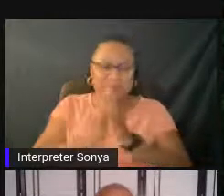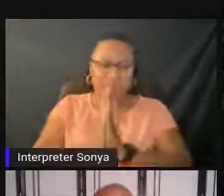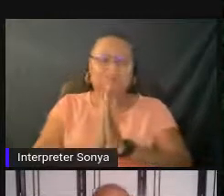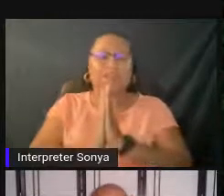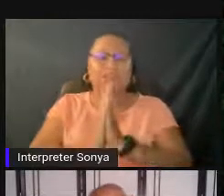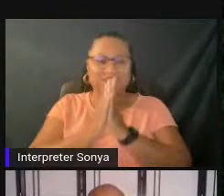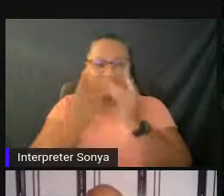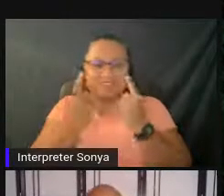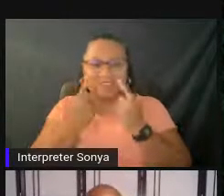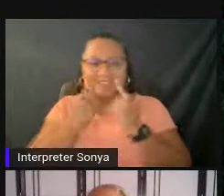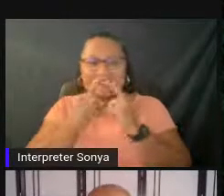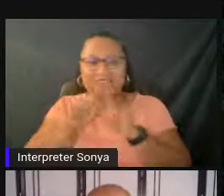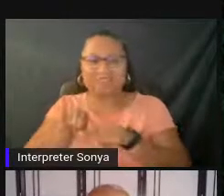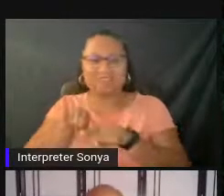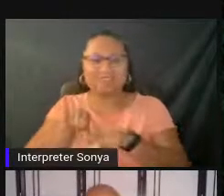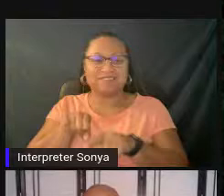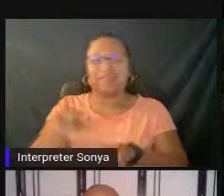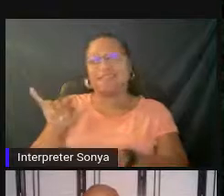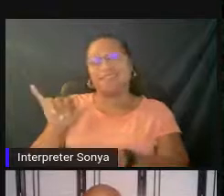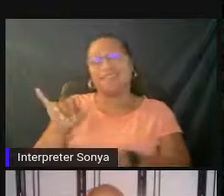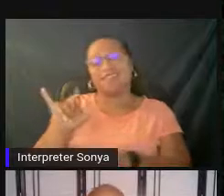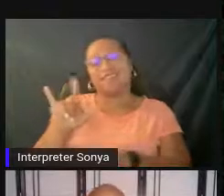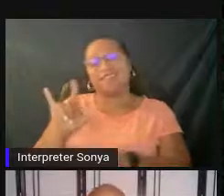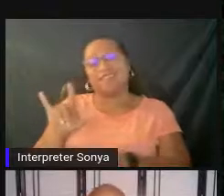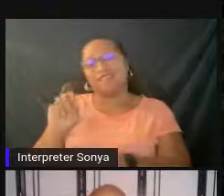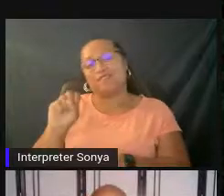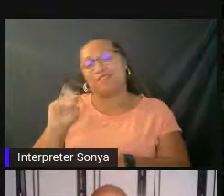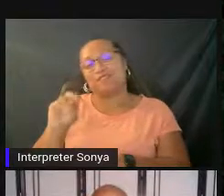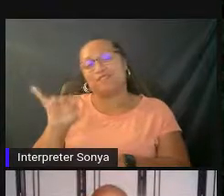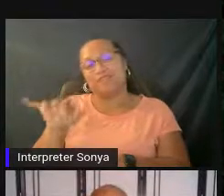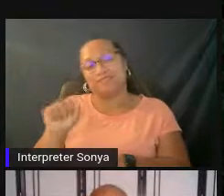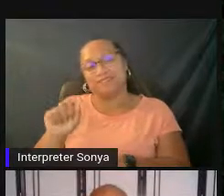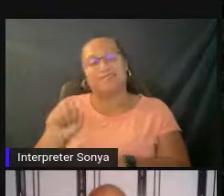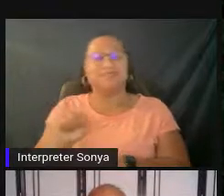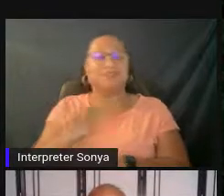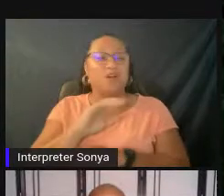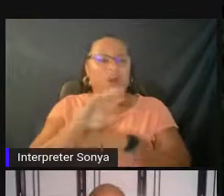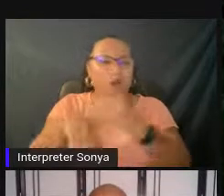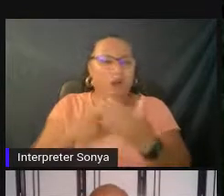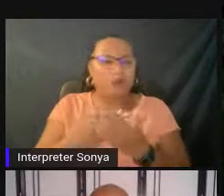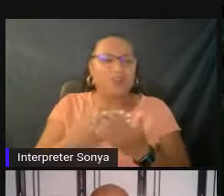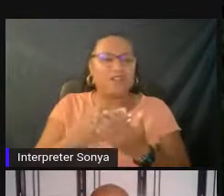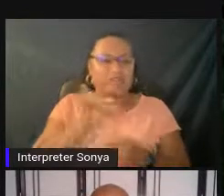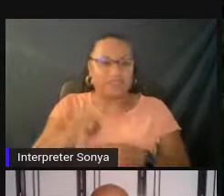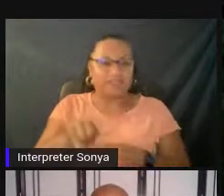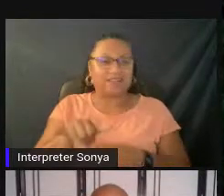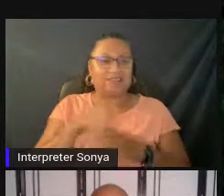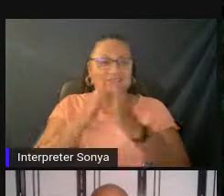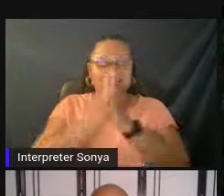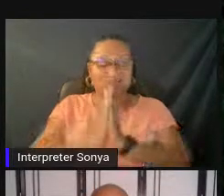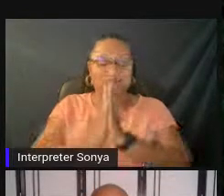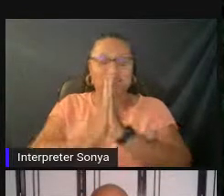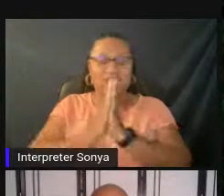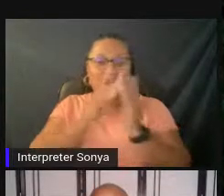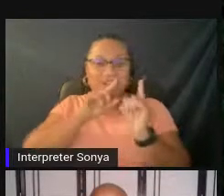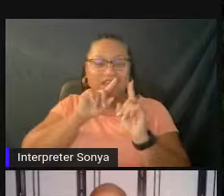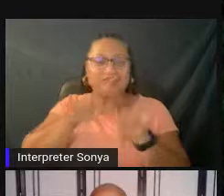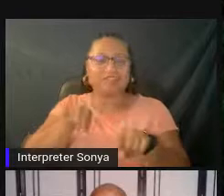answered. Love you, Sonya. All of it, prayer answered.